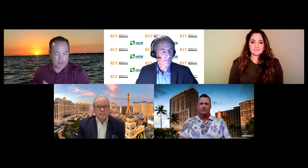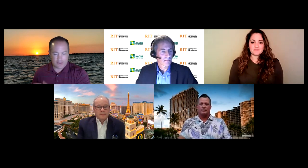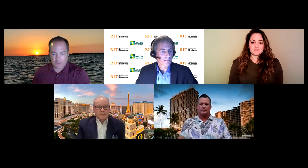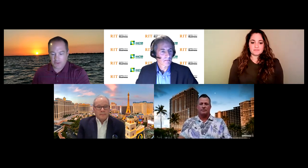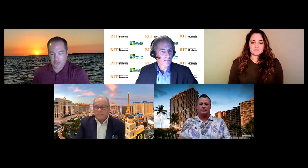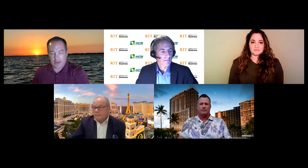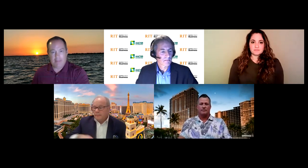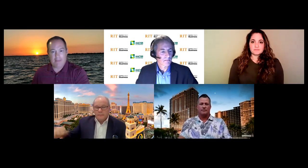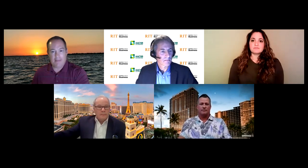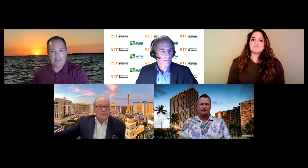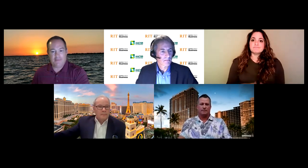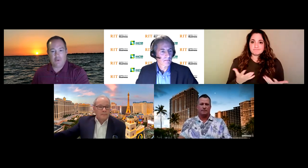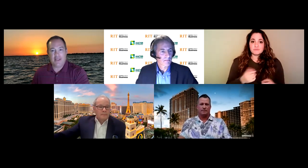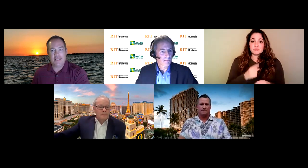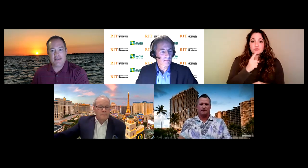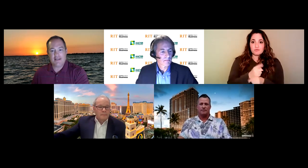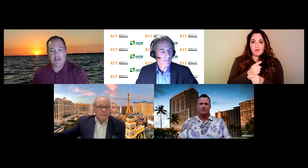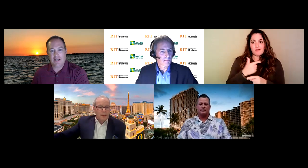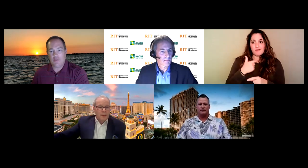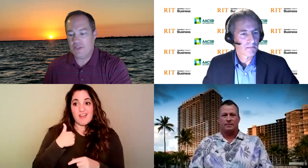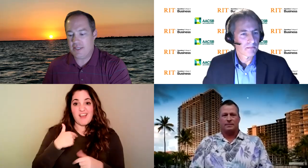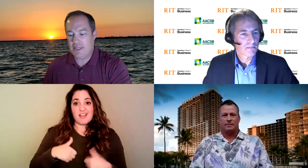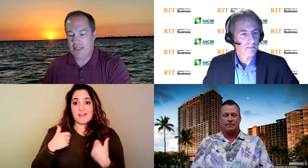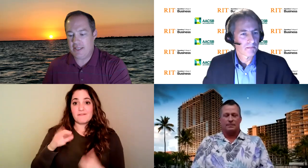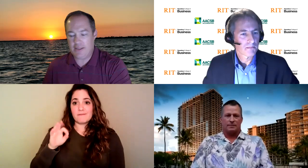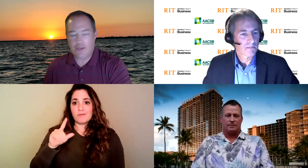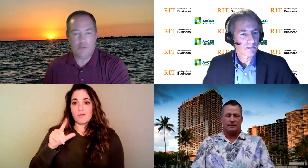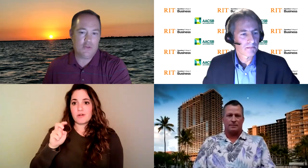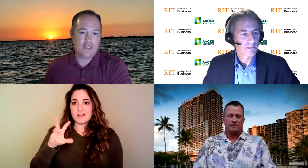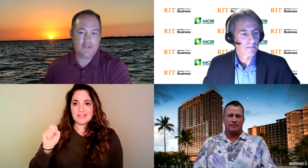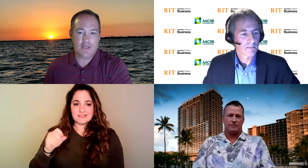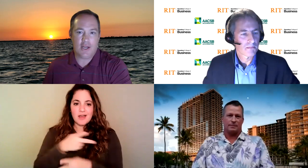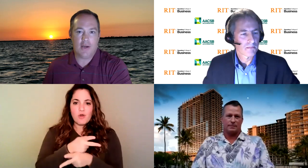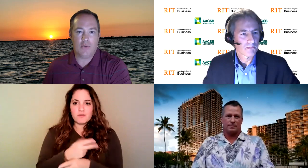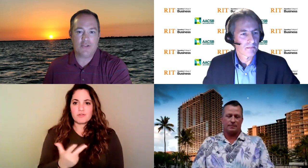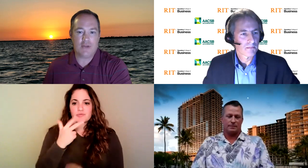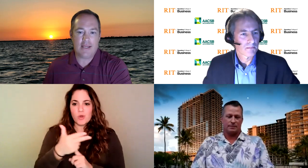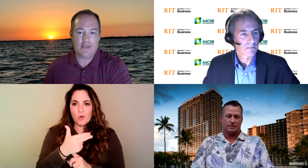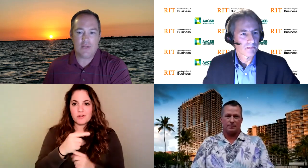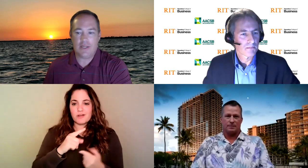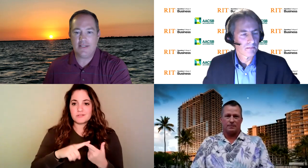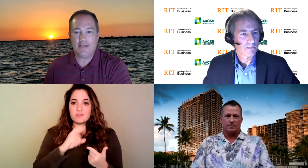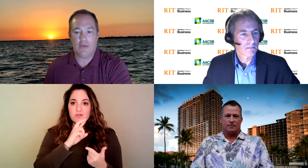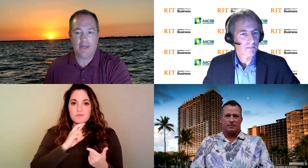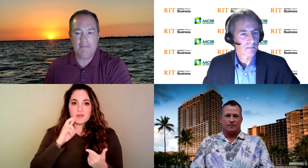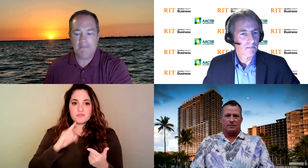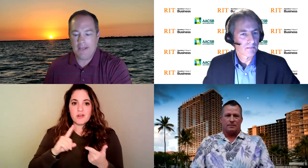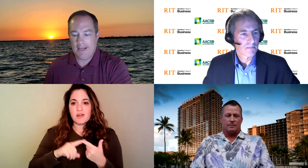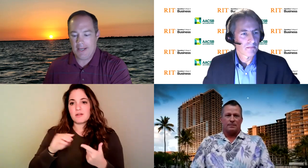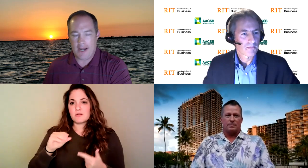As you were alluding to, I'm in the Florida Keys. I oversee 3 hotels, a restaurant, as well as a